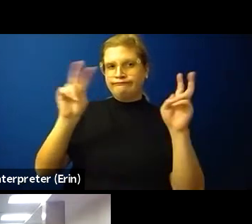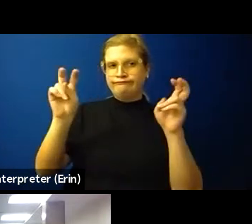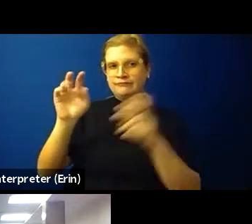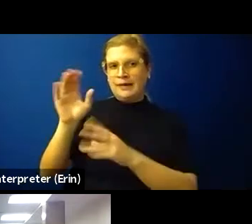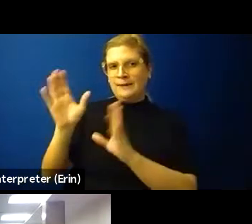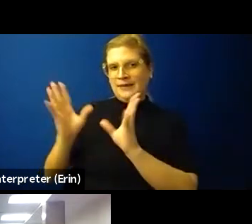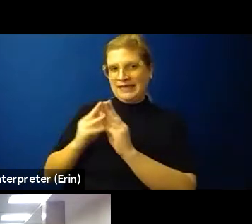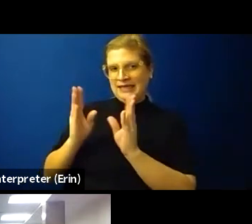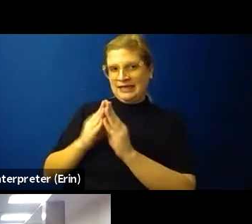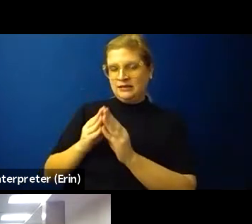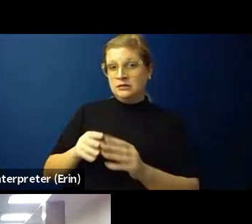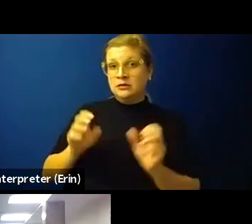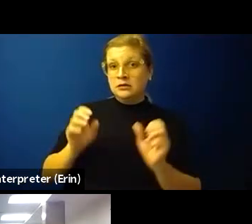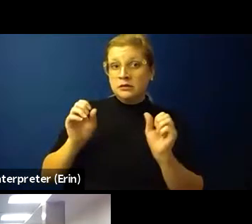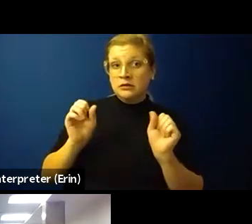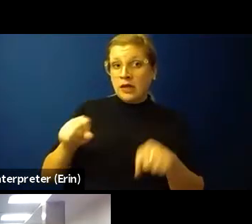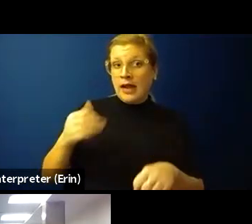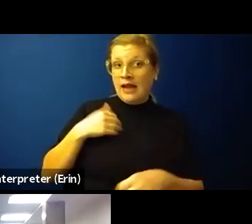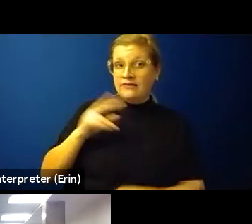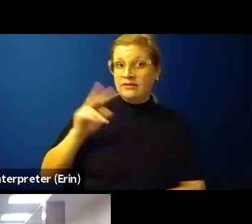Can I get a second?